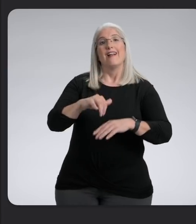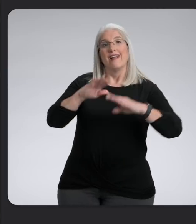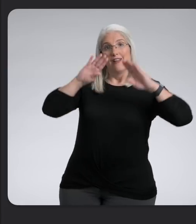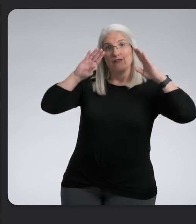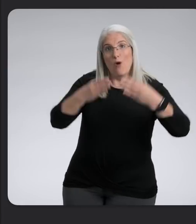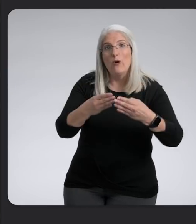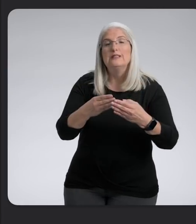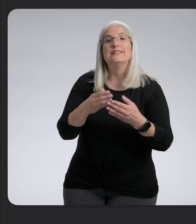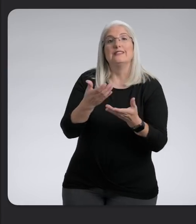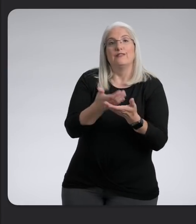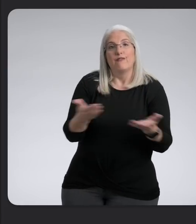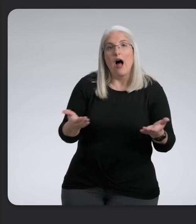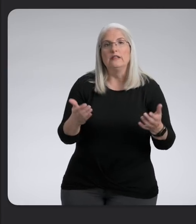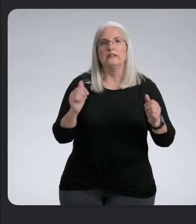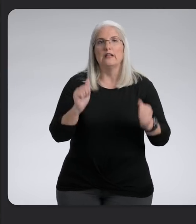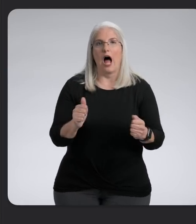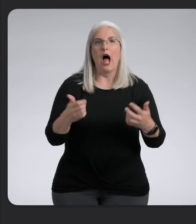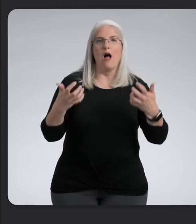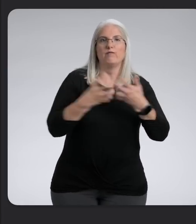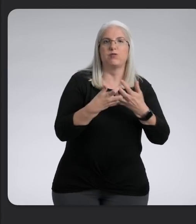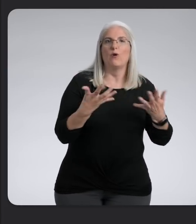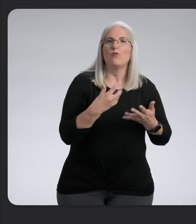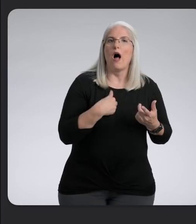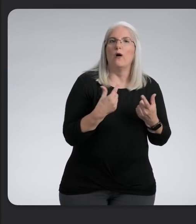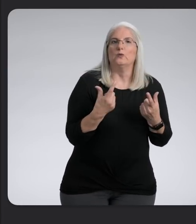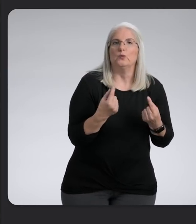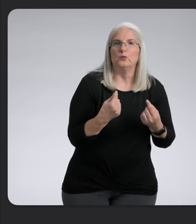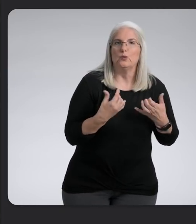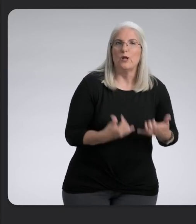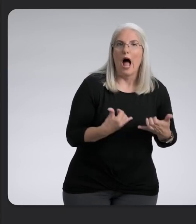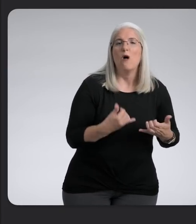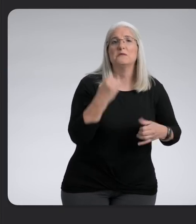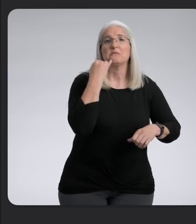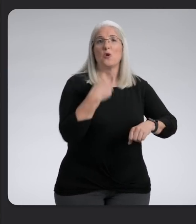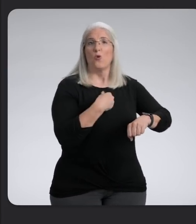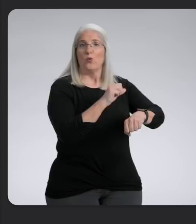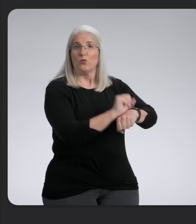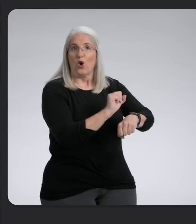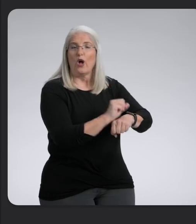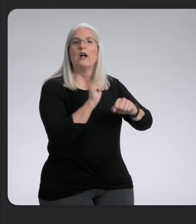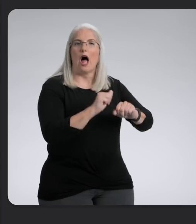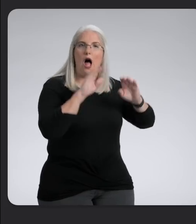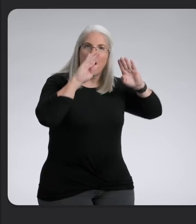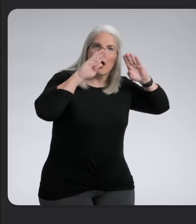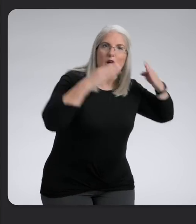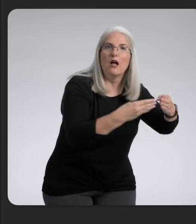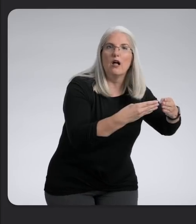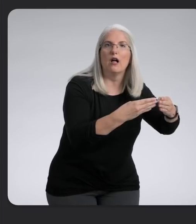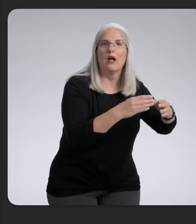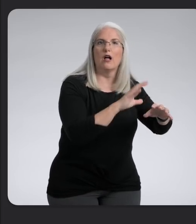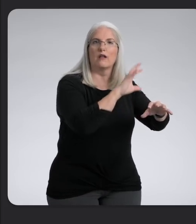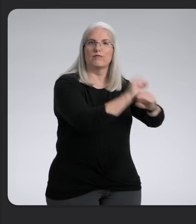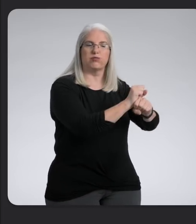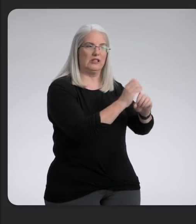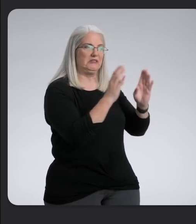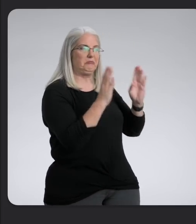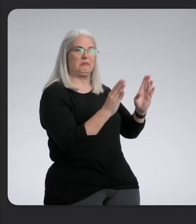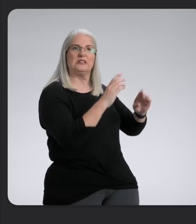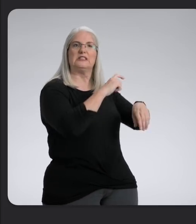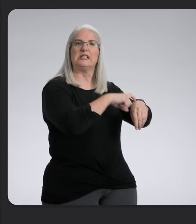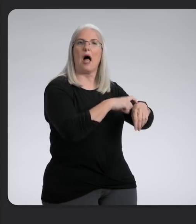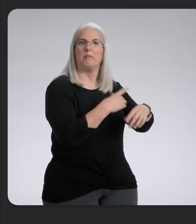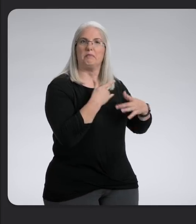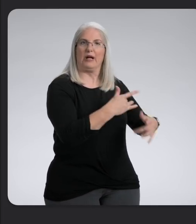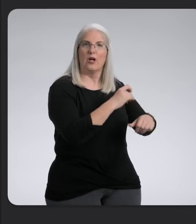mindset. With Focus, all you have to do is choose what you want to focus on. You can carve out time in your day for work or your personal